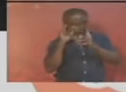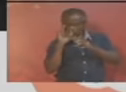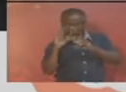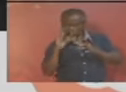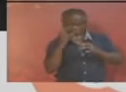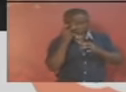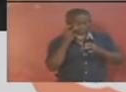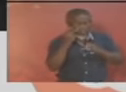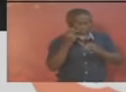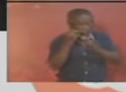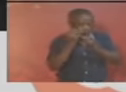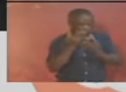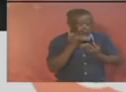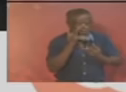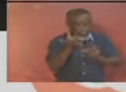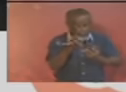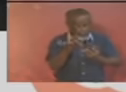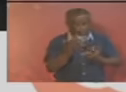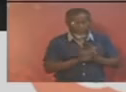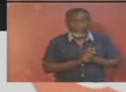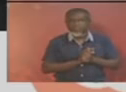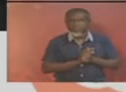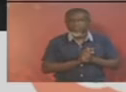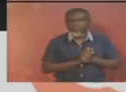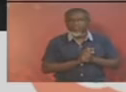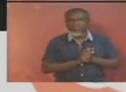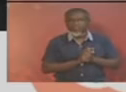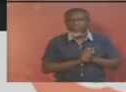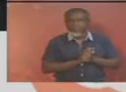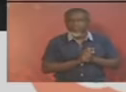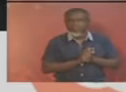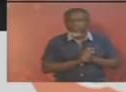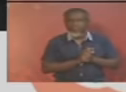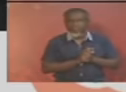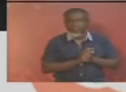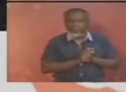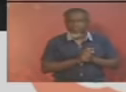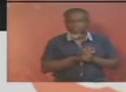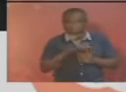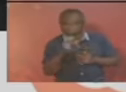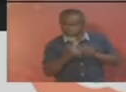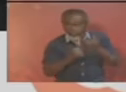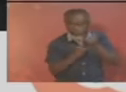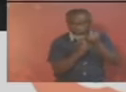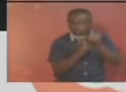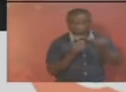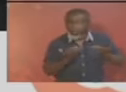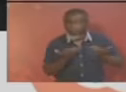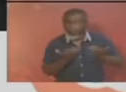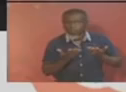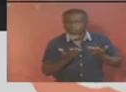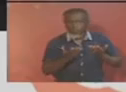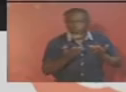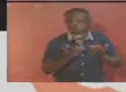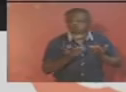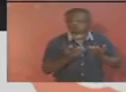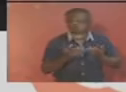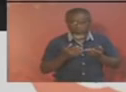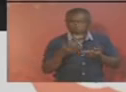In terms of other support, we help in terms of providing information for vaccination,